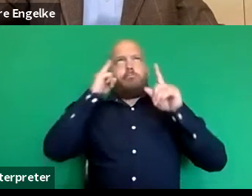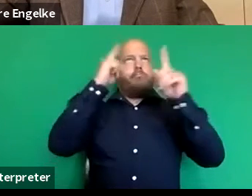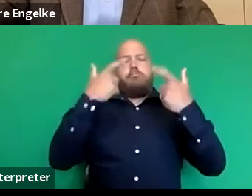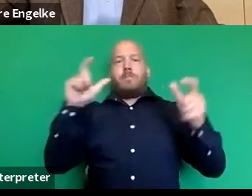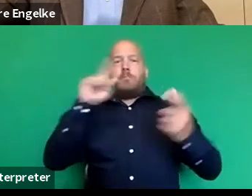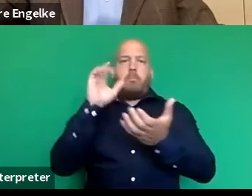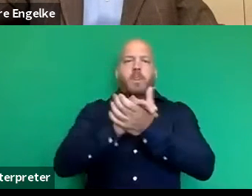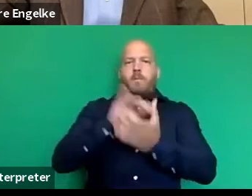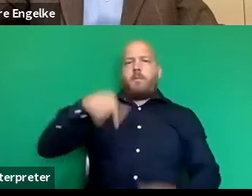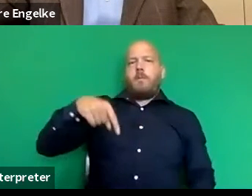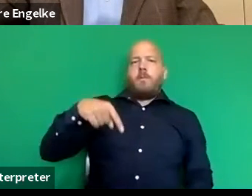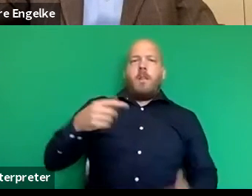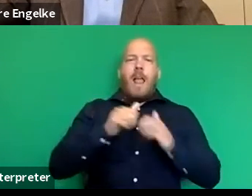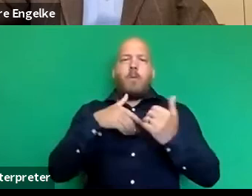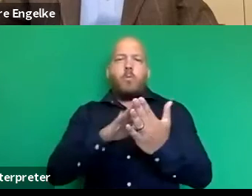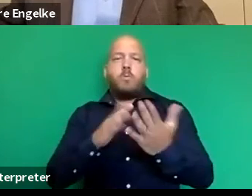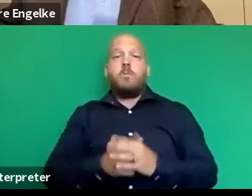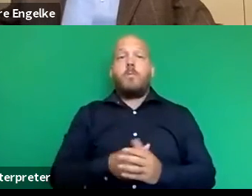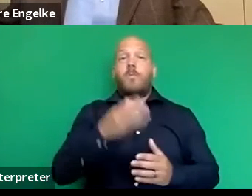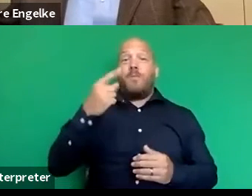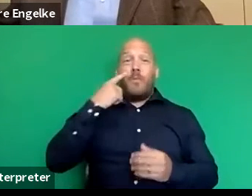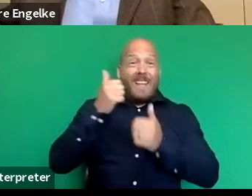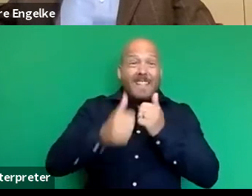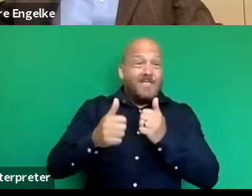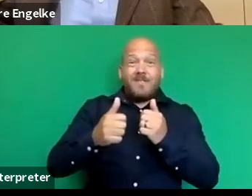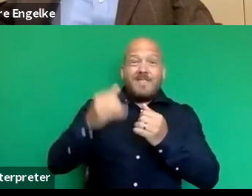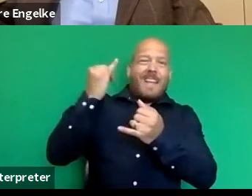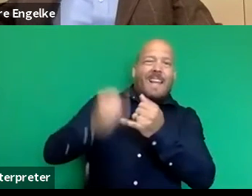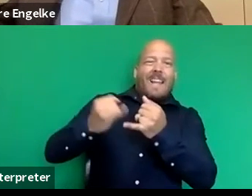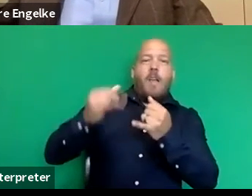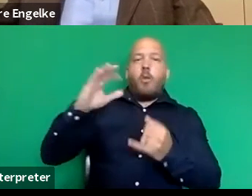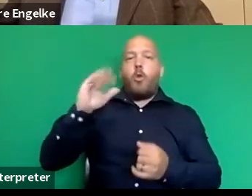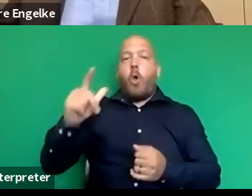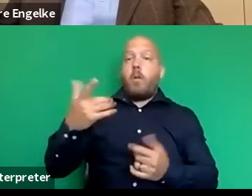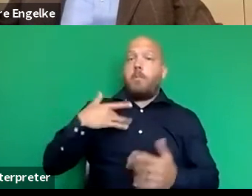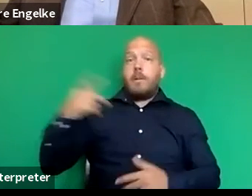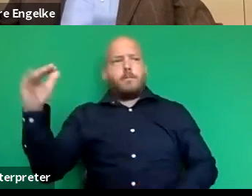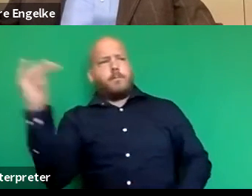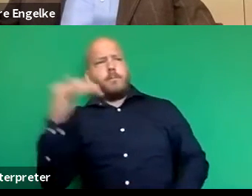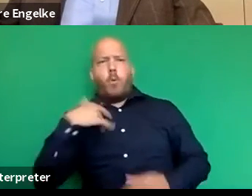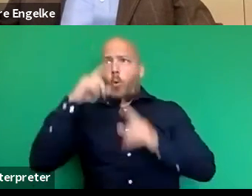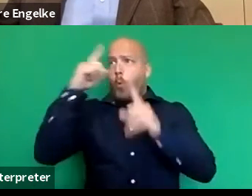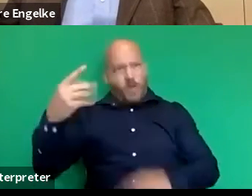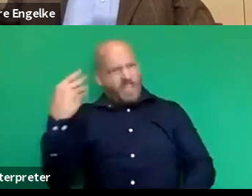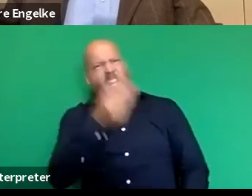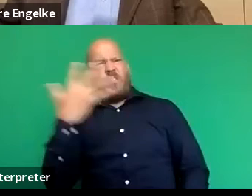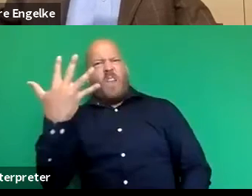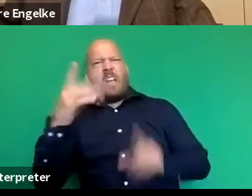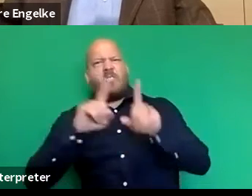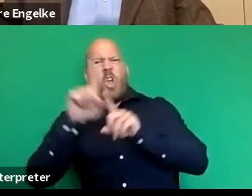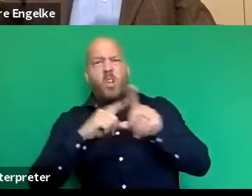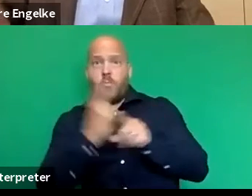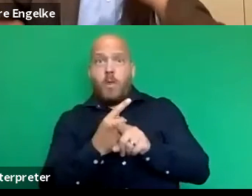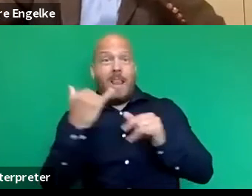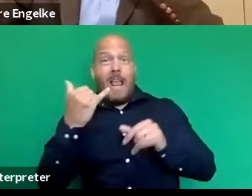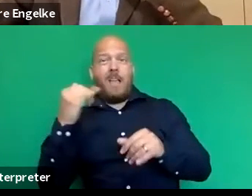end of each call to submit a 5-star rating. And we use these internally to be able to kind of monitor,